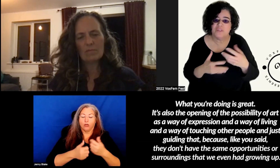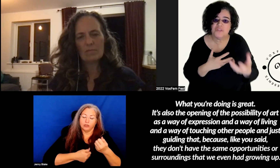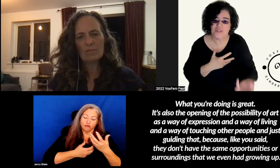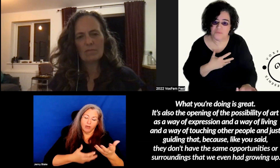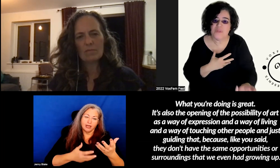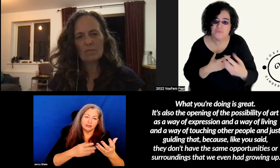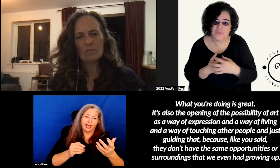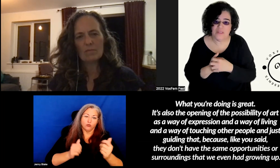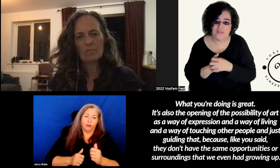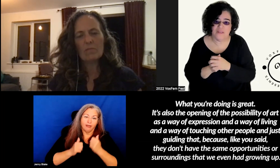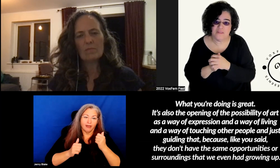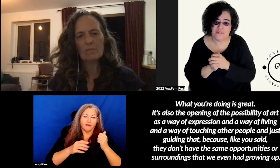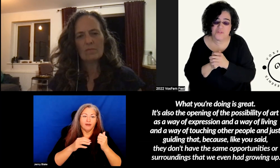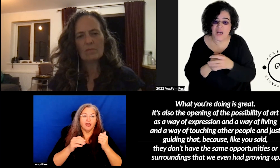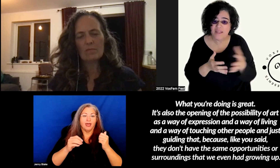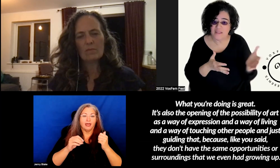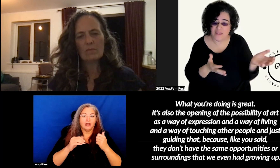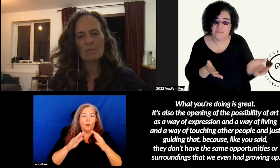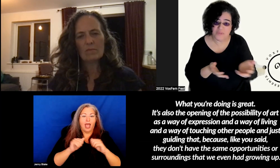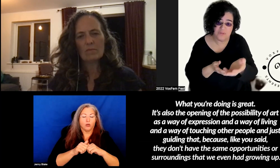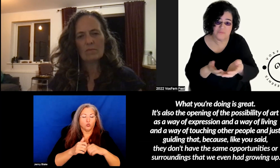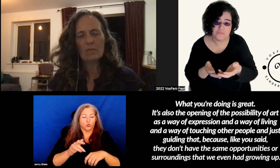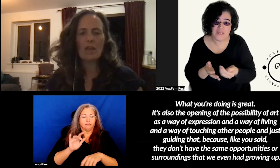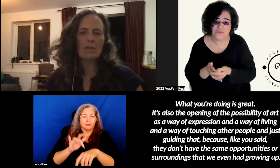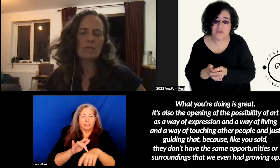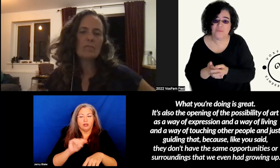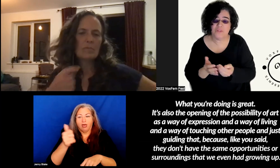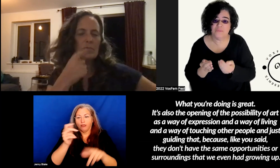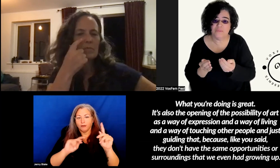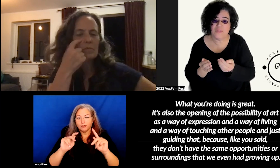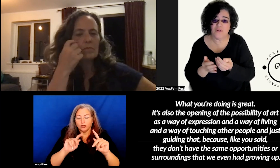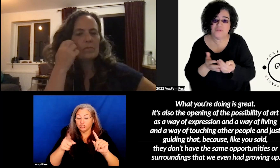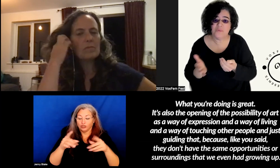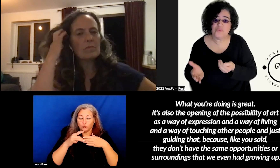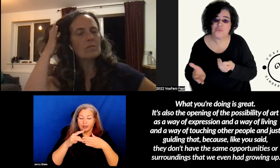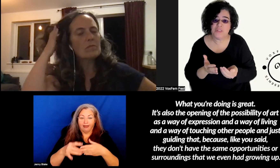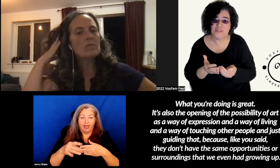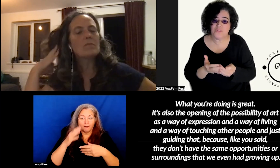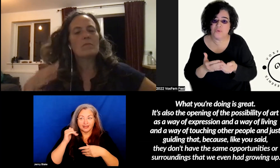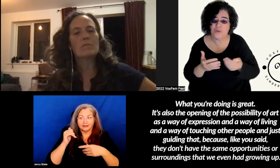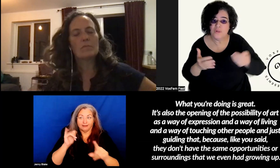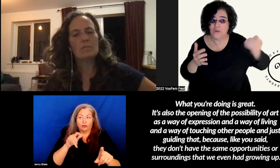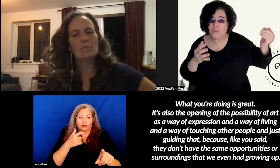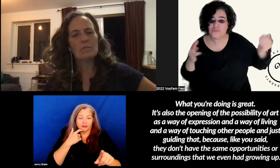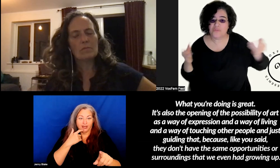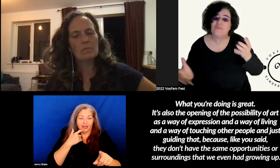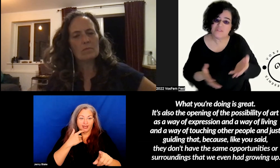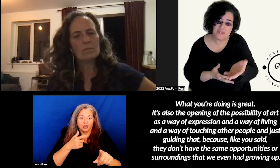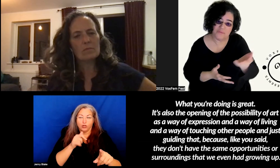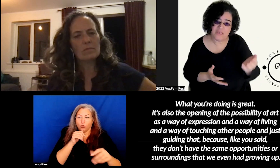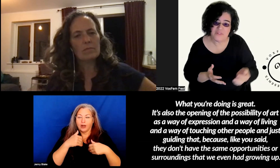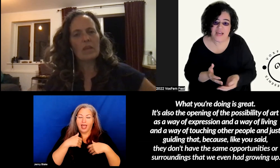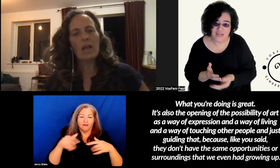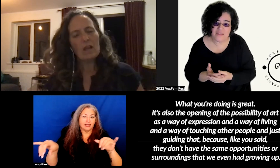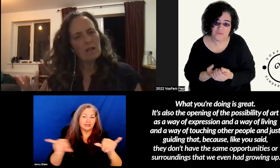of touching other people and just guiding that, because like you said, they don't have the same opportunities or surroundings